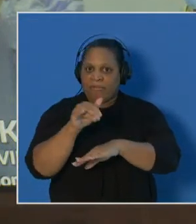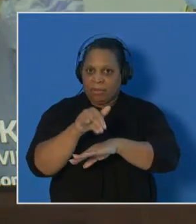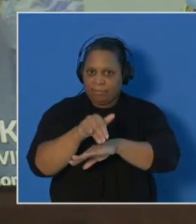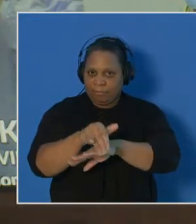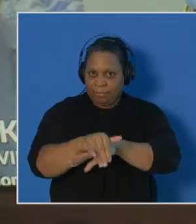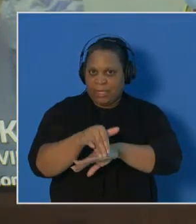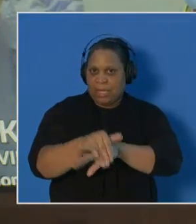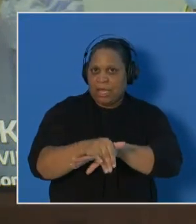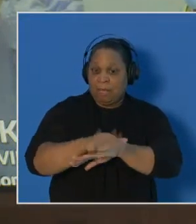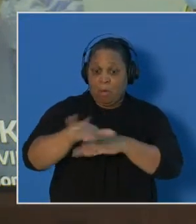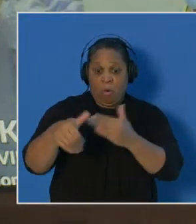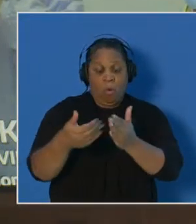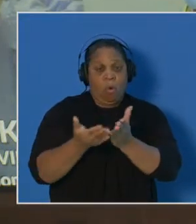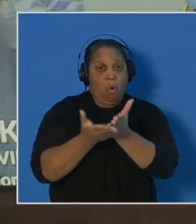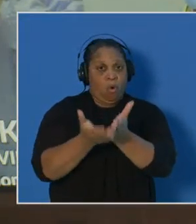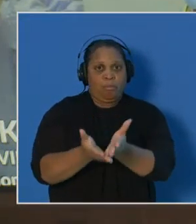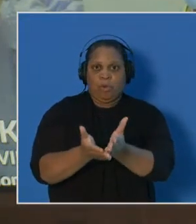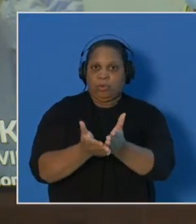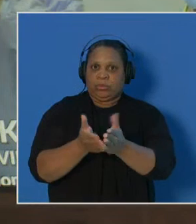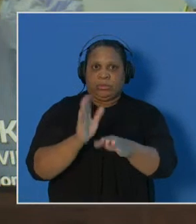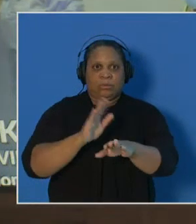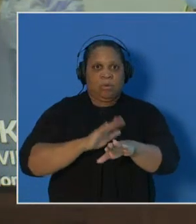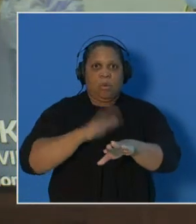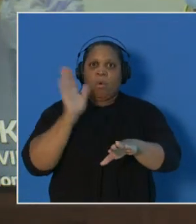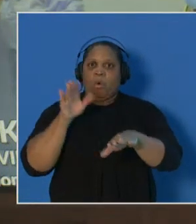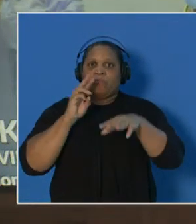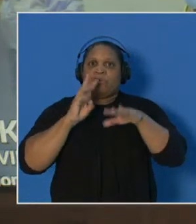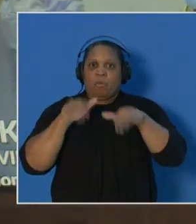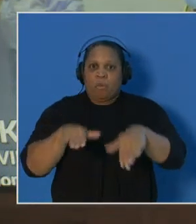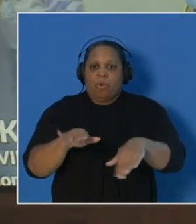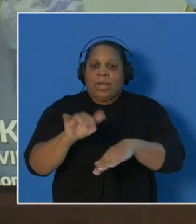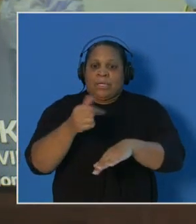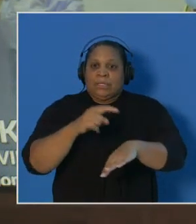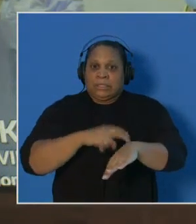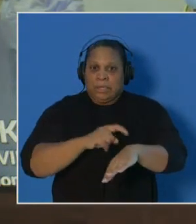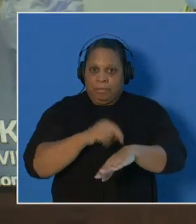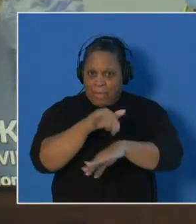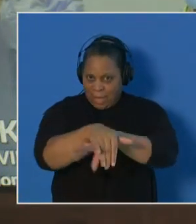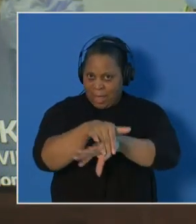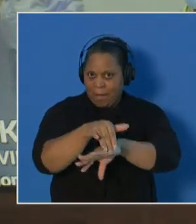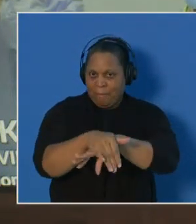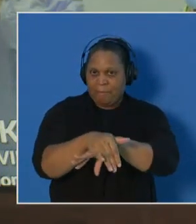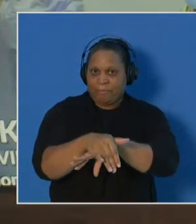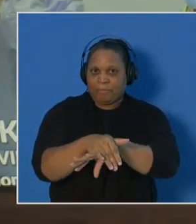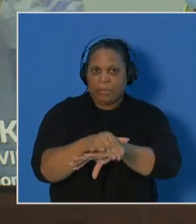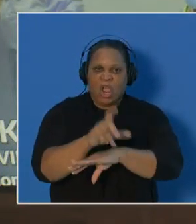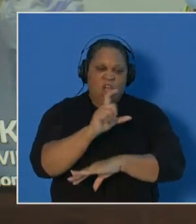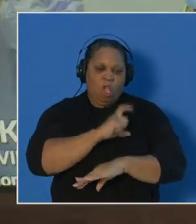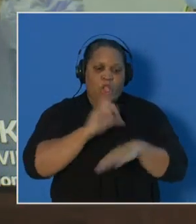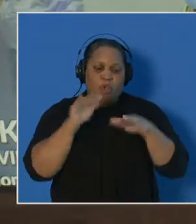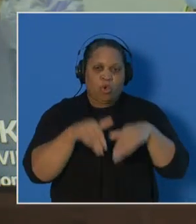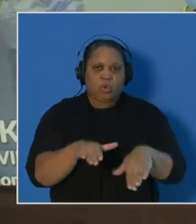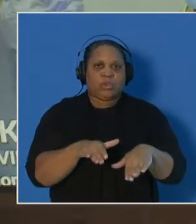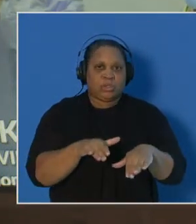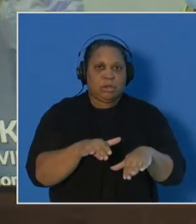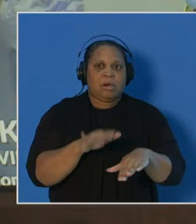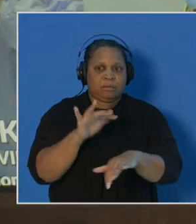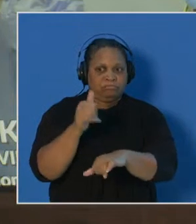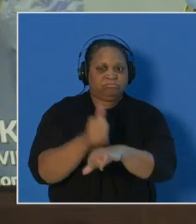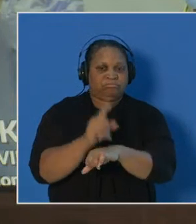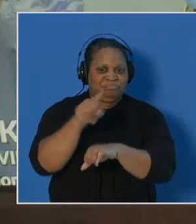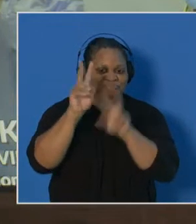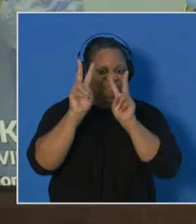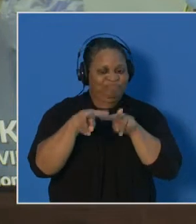boats have to be off the water at 10 p.m. The Coast Guard will be enforcing the 10 p.m. water